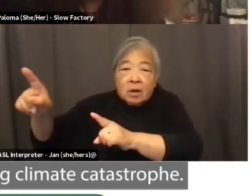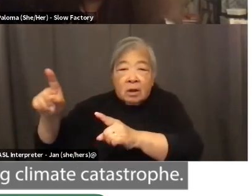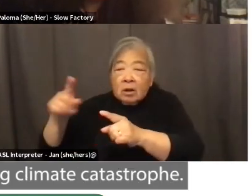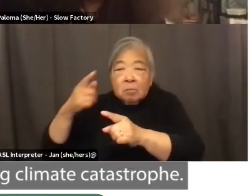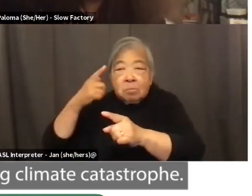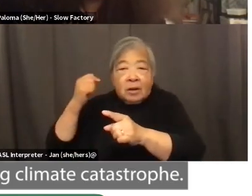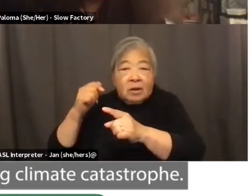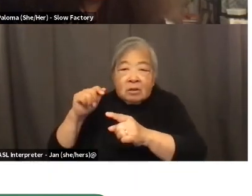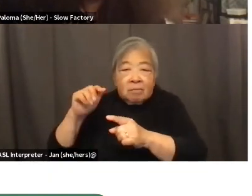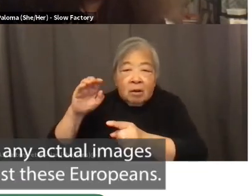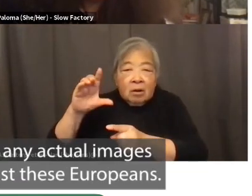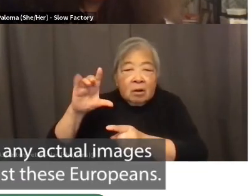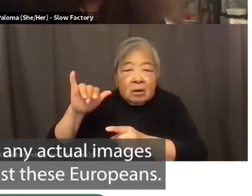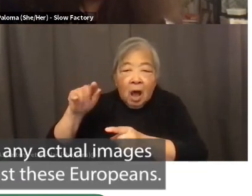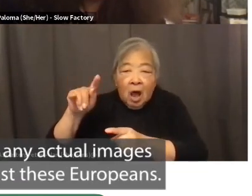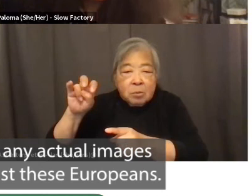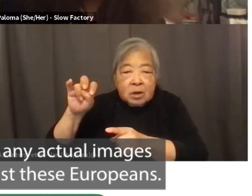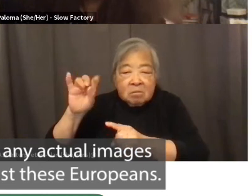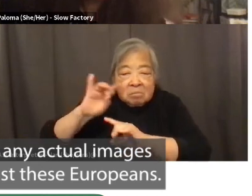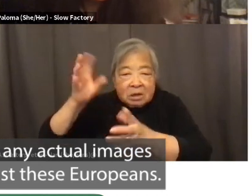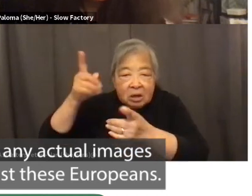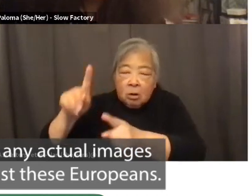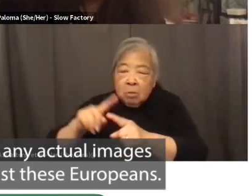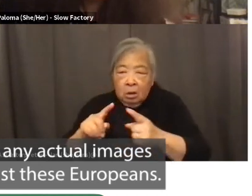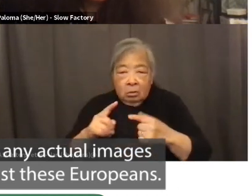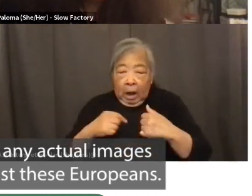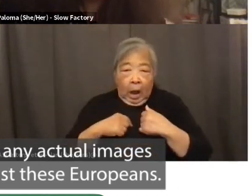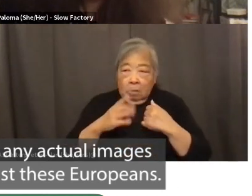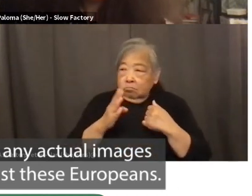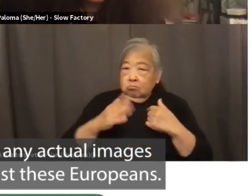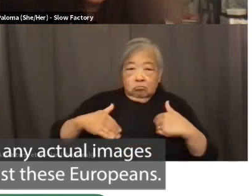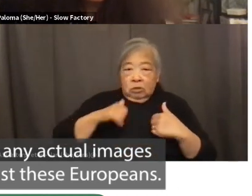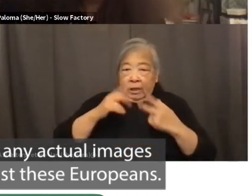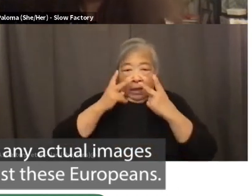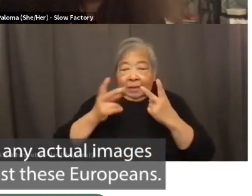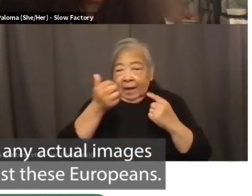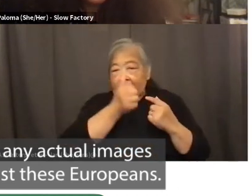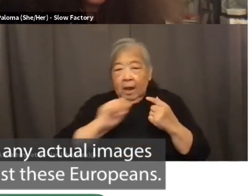climate catastrophe, but I did not see any actual images of